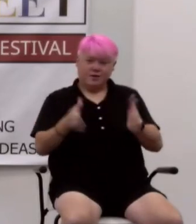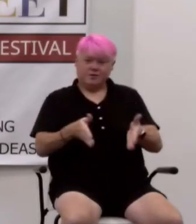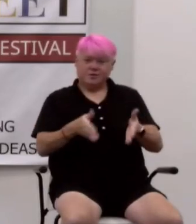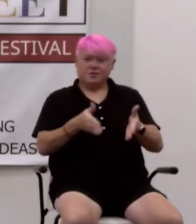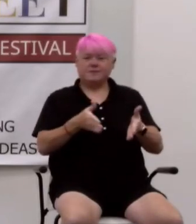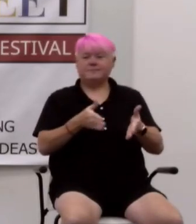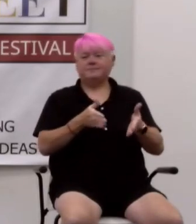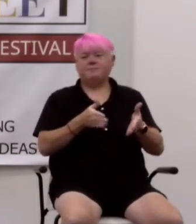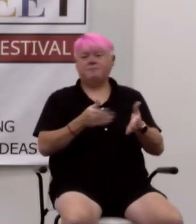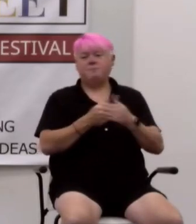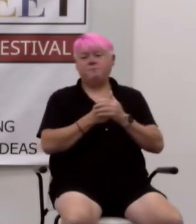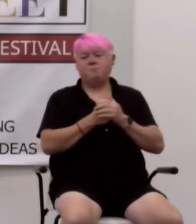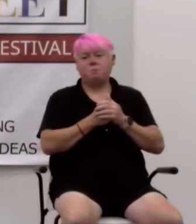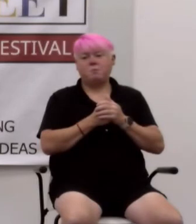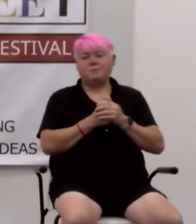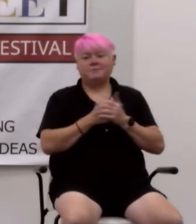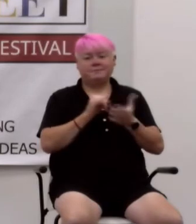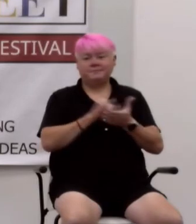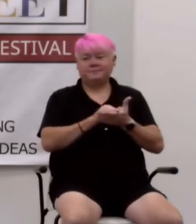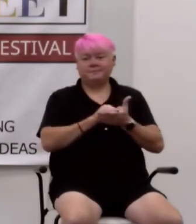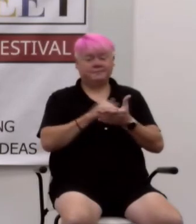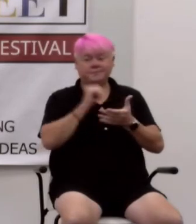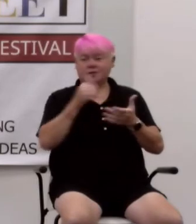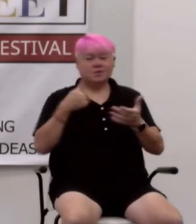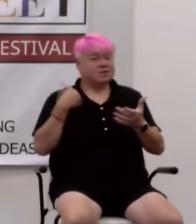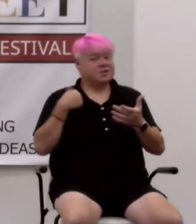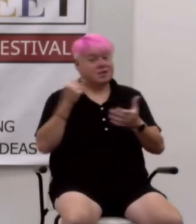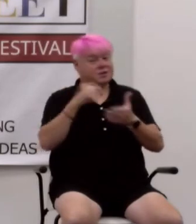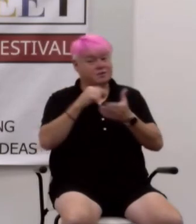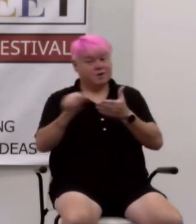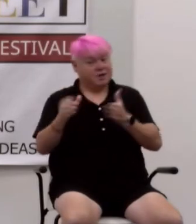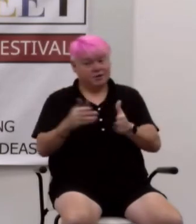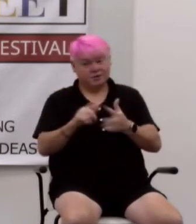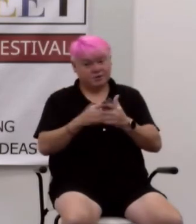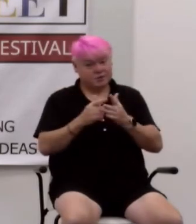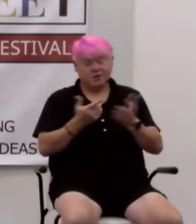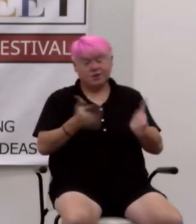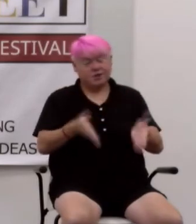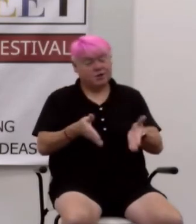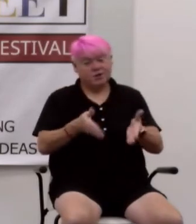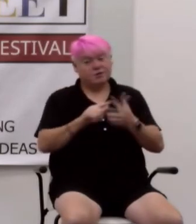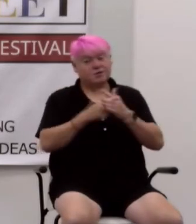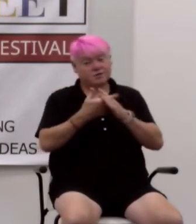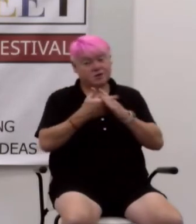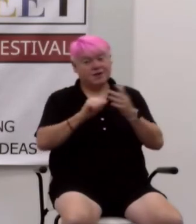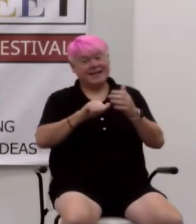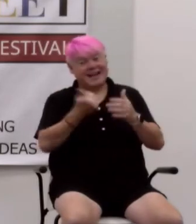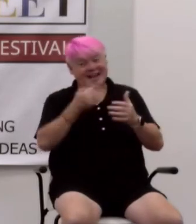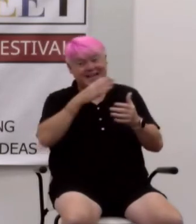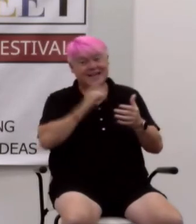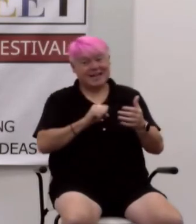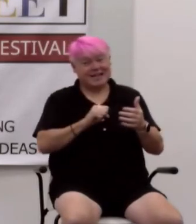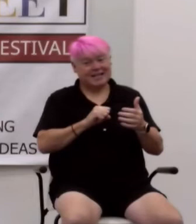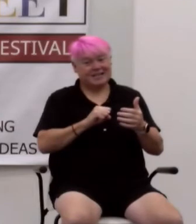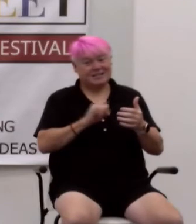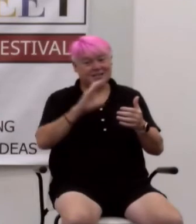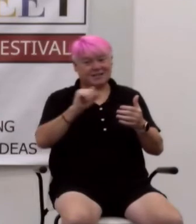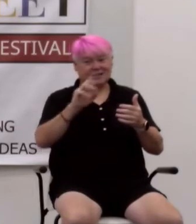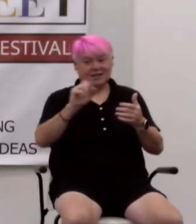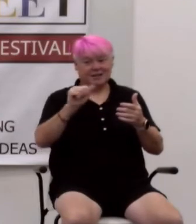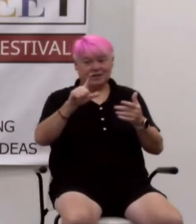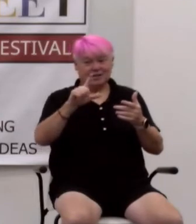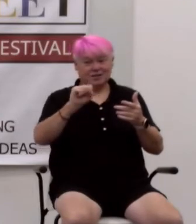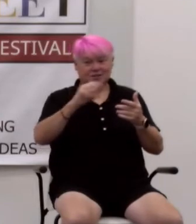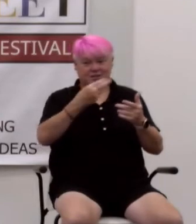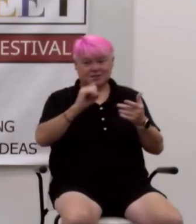and that's not just young writers, because you can start writing at any age. Carol Shields is a prime example. I can't